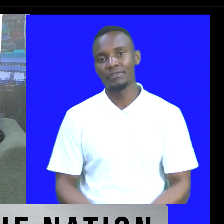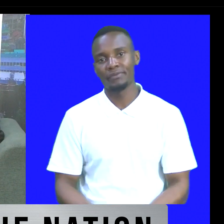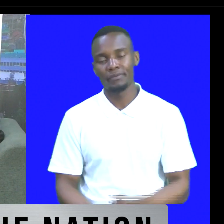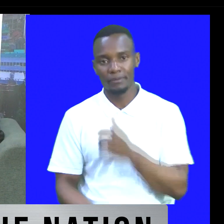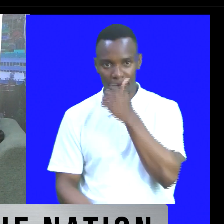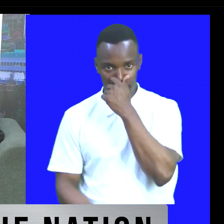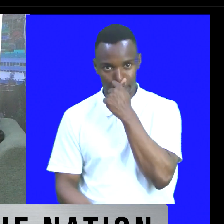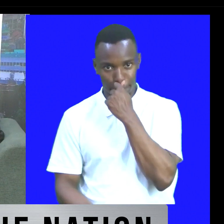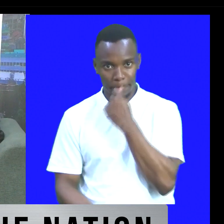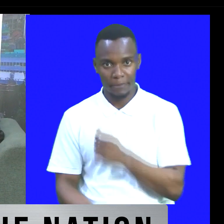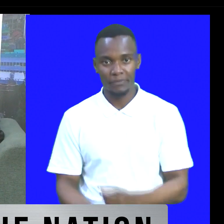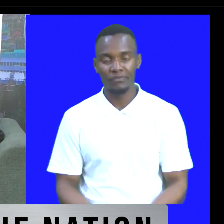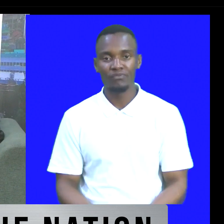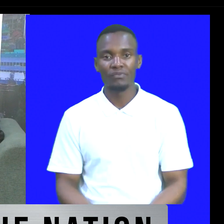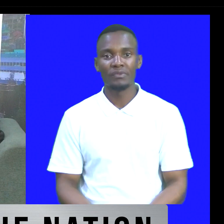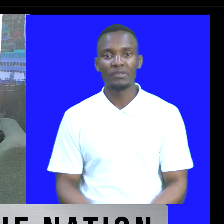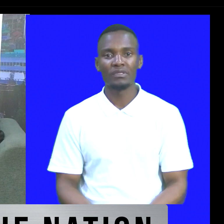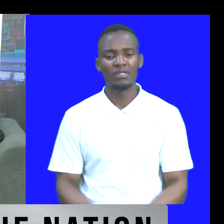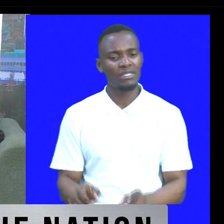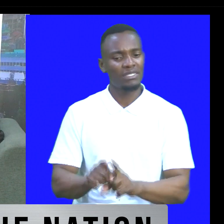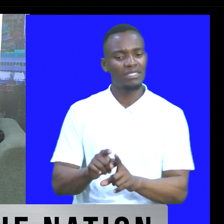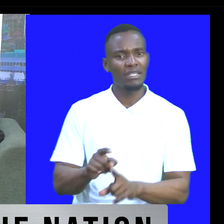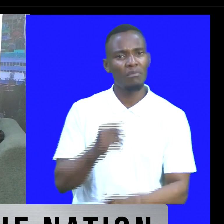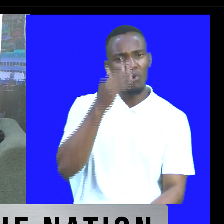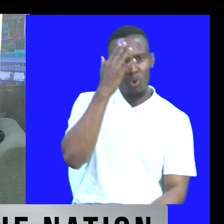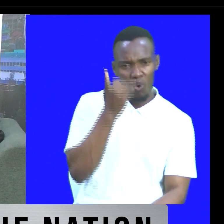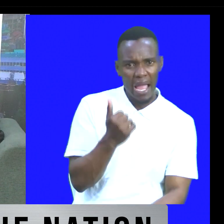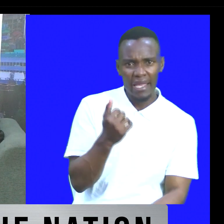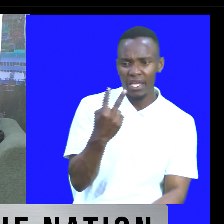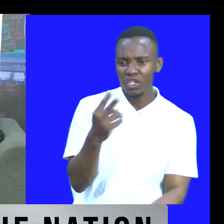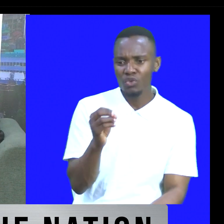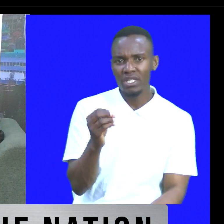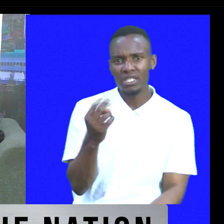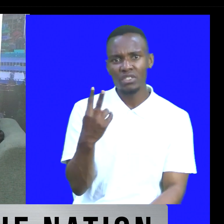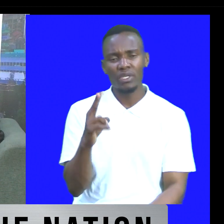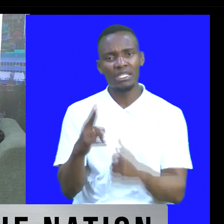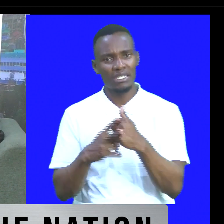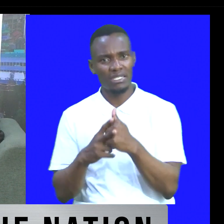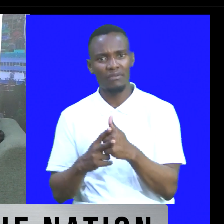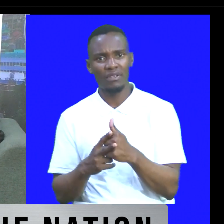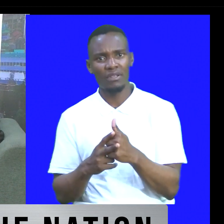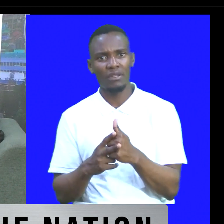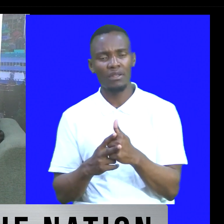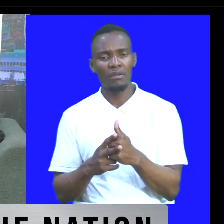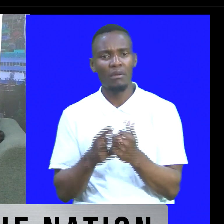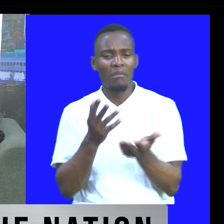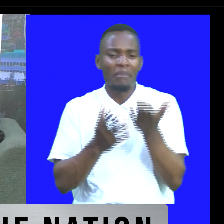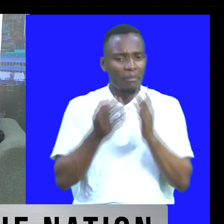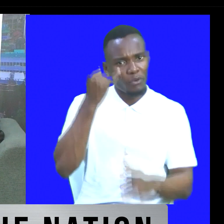Is this pressure? Because why put it at 2027? You know, someone could even imagine it's